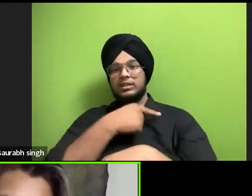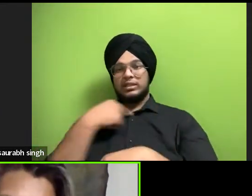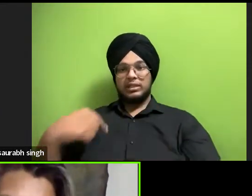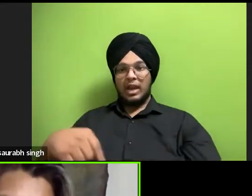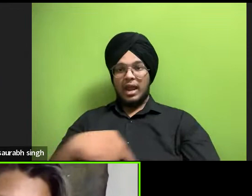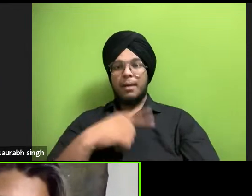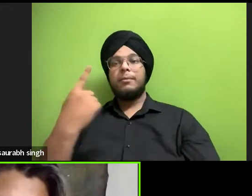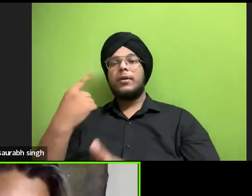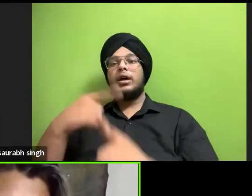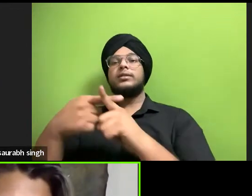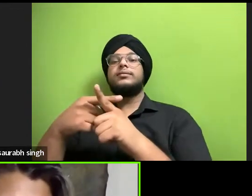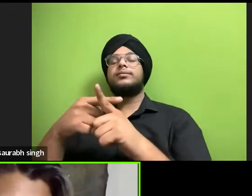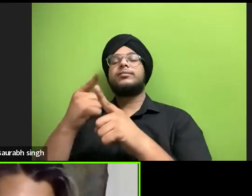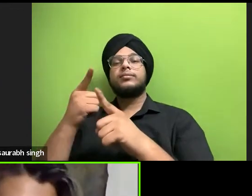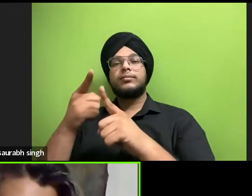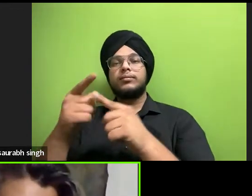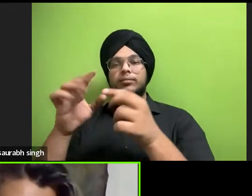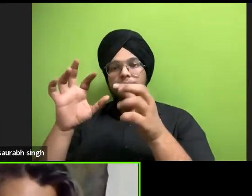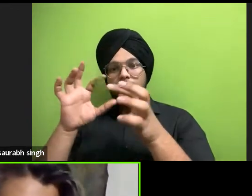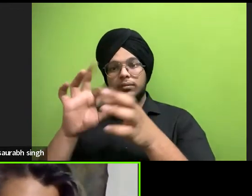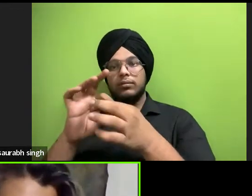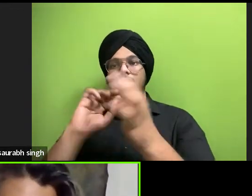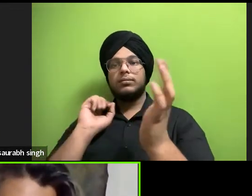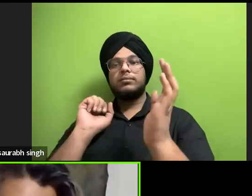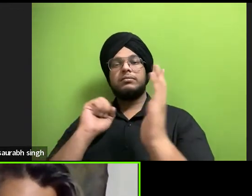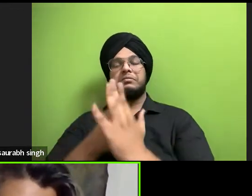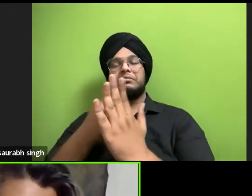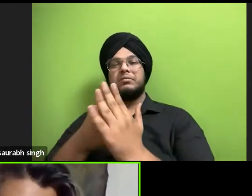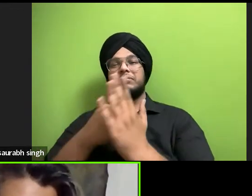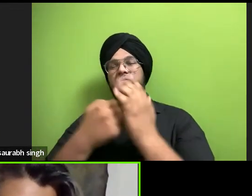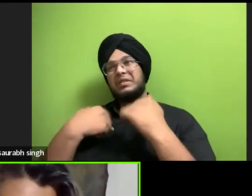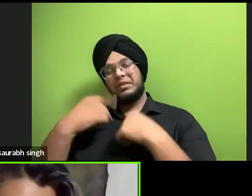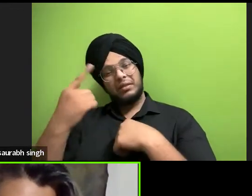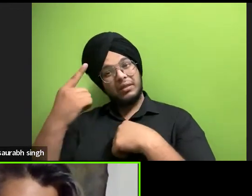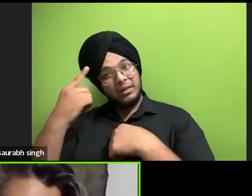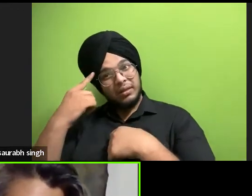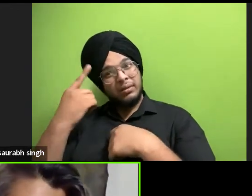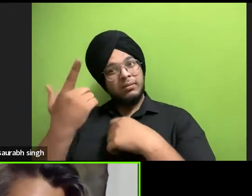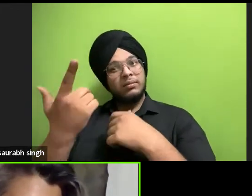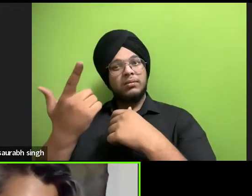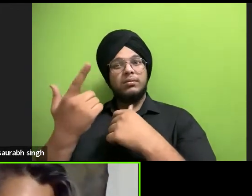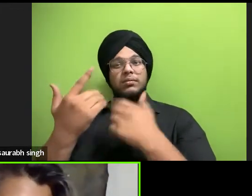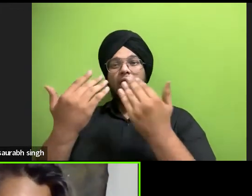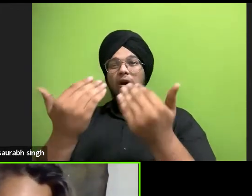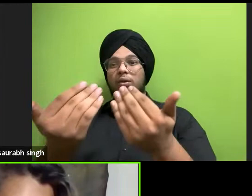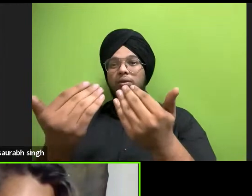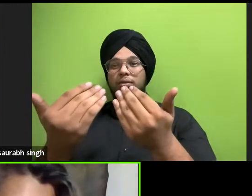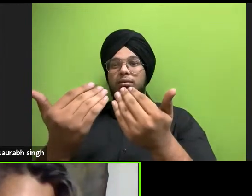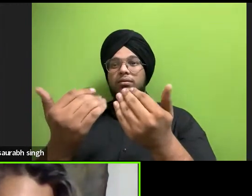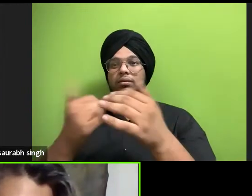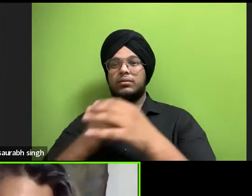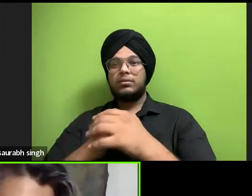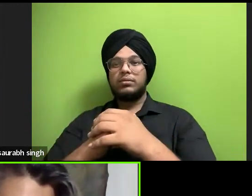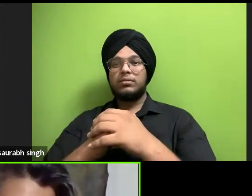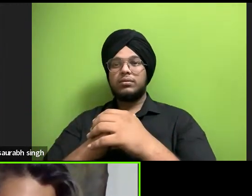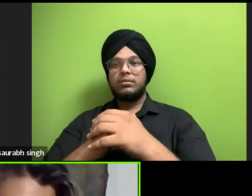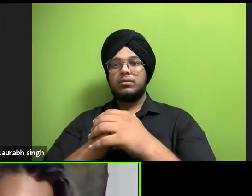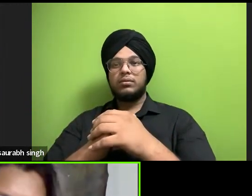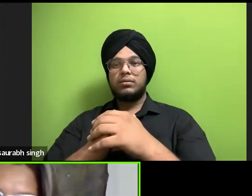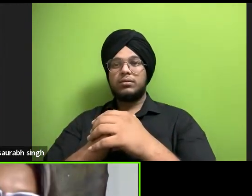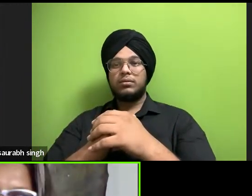those mainland audiences we're reaching. I think now the